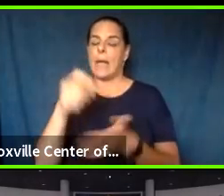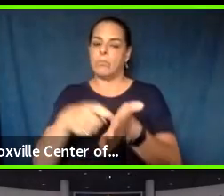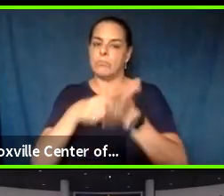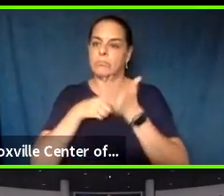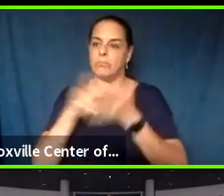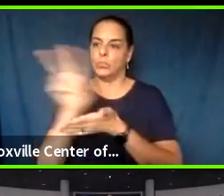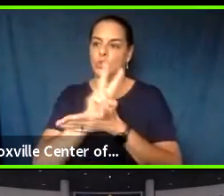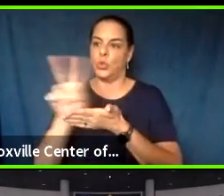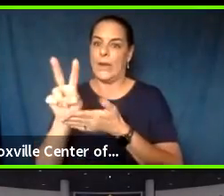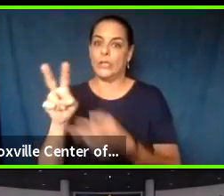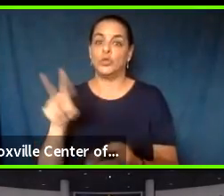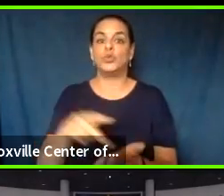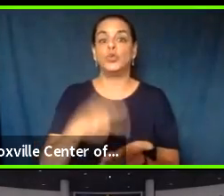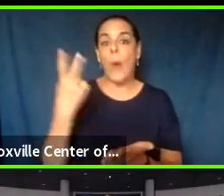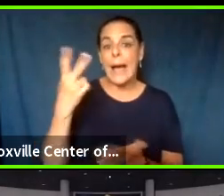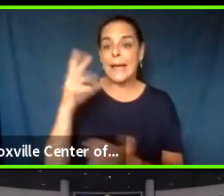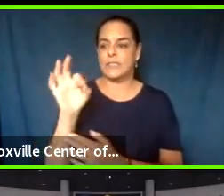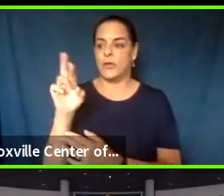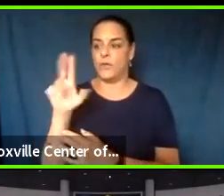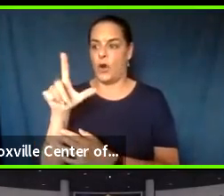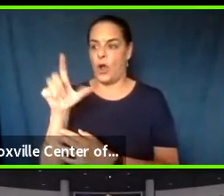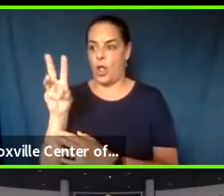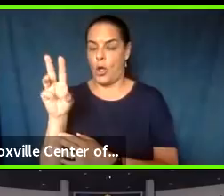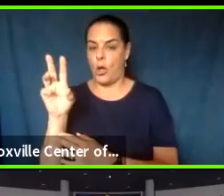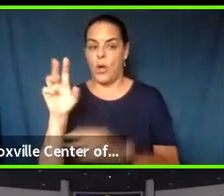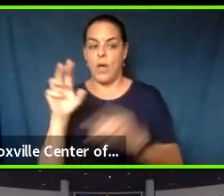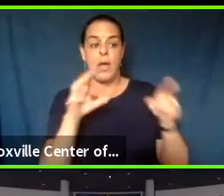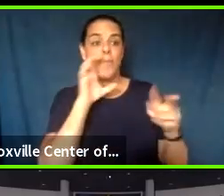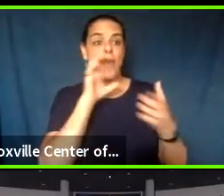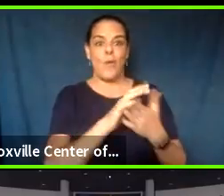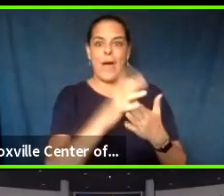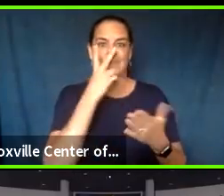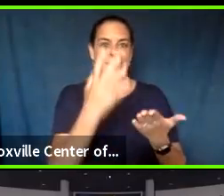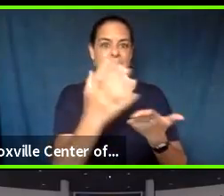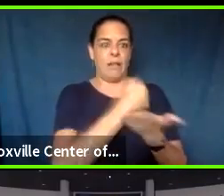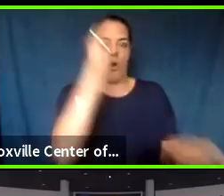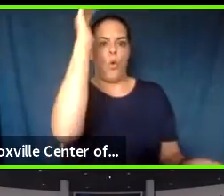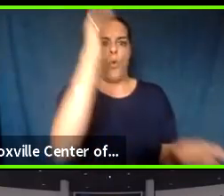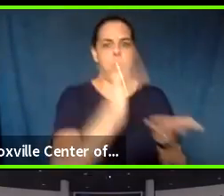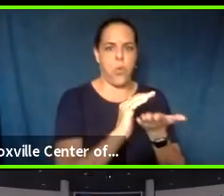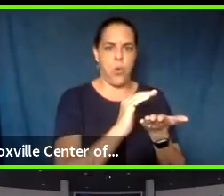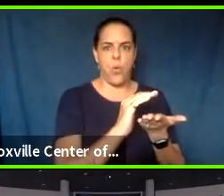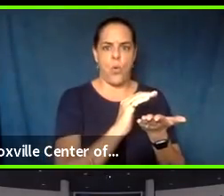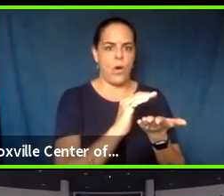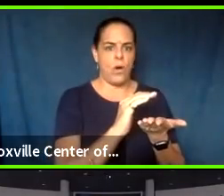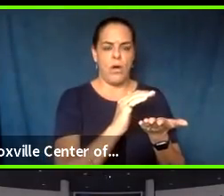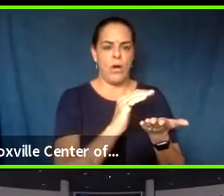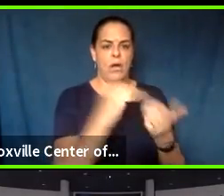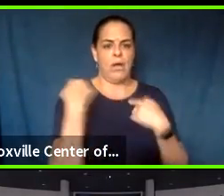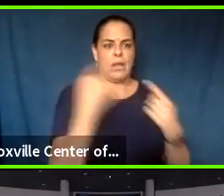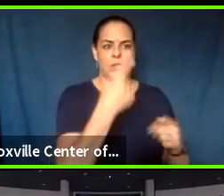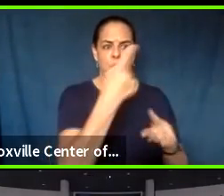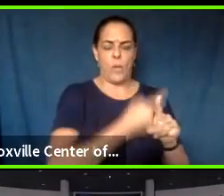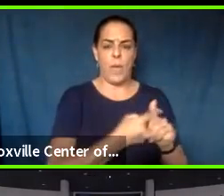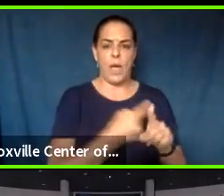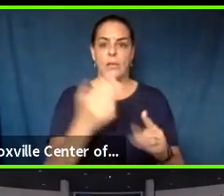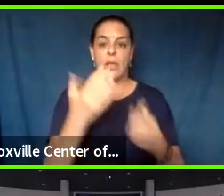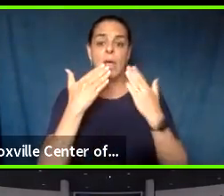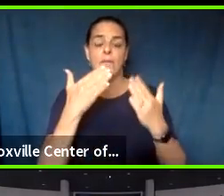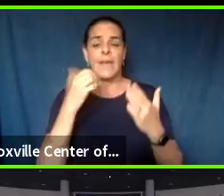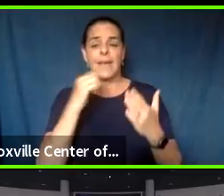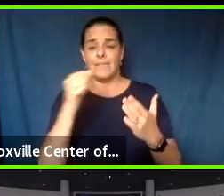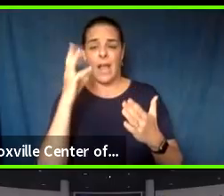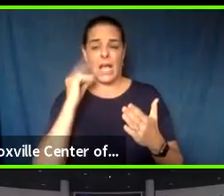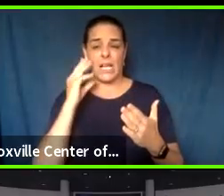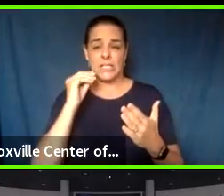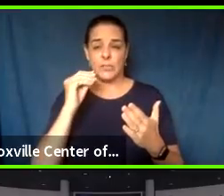wife has seen a 40% year-over-year drop in revenue in the past month. So I'm grateful that we surely haven't experienced the effects of this